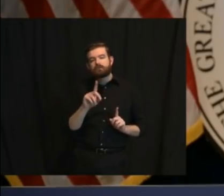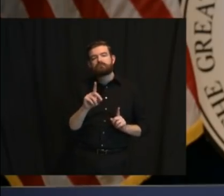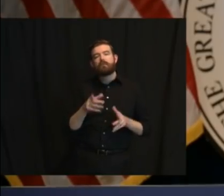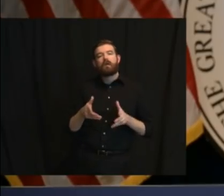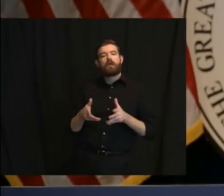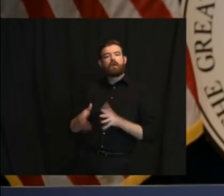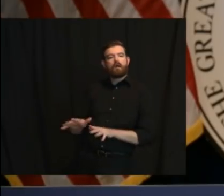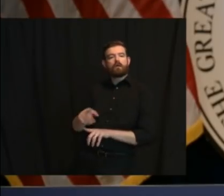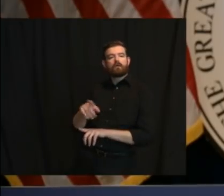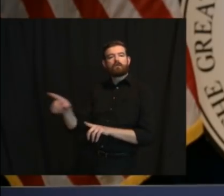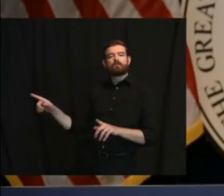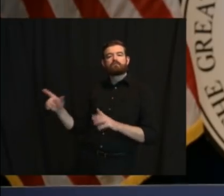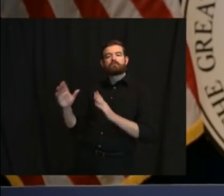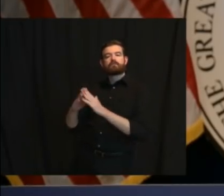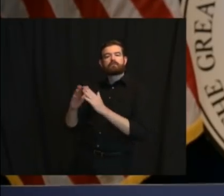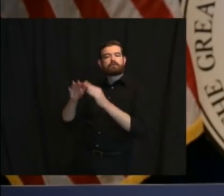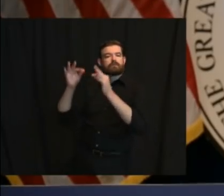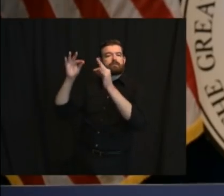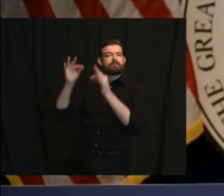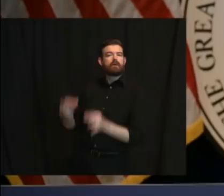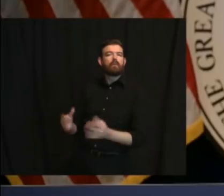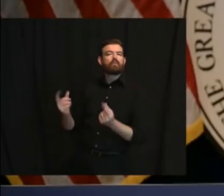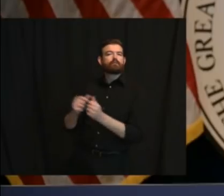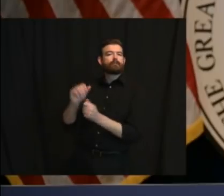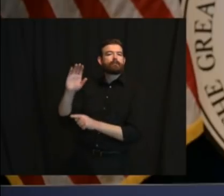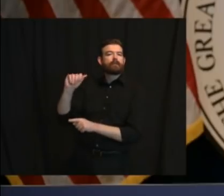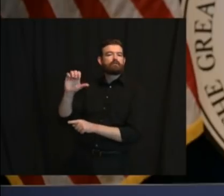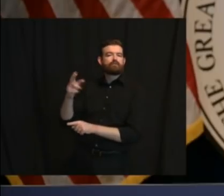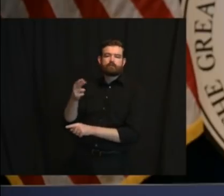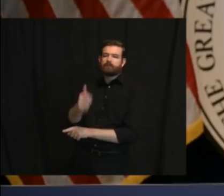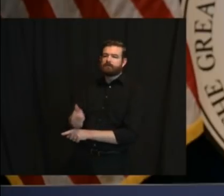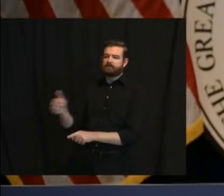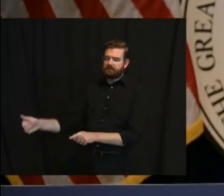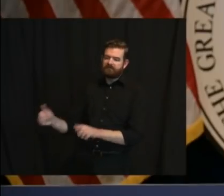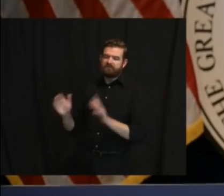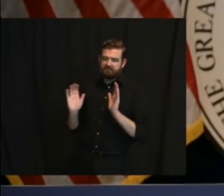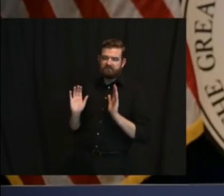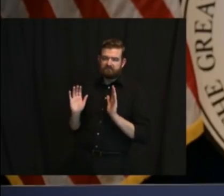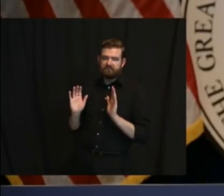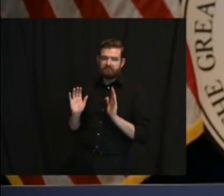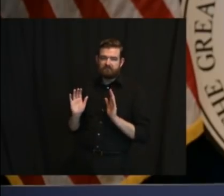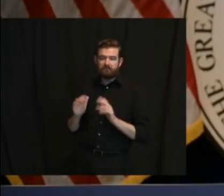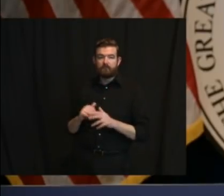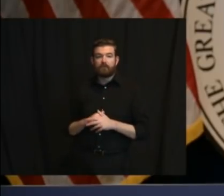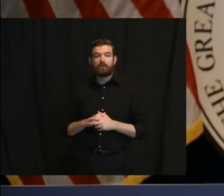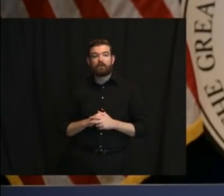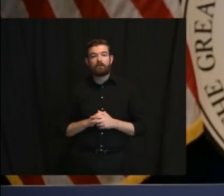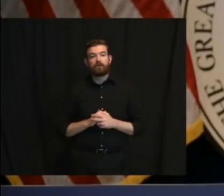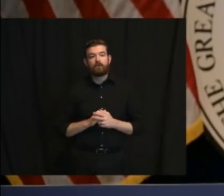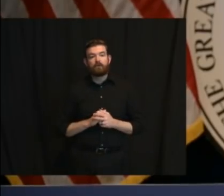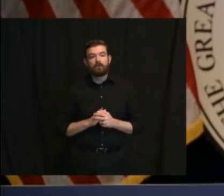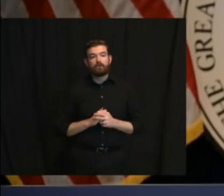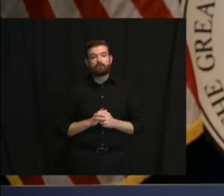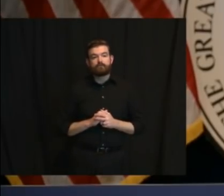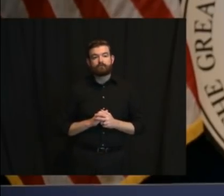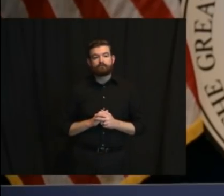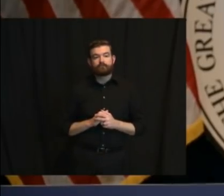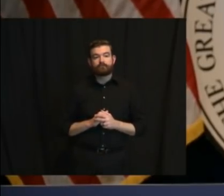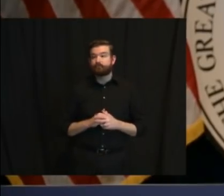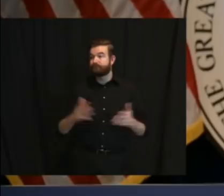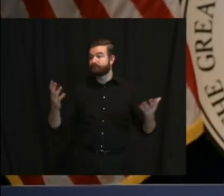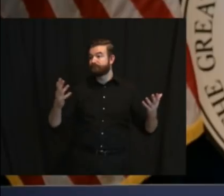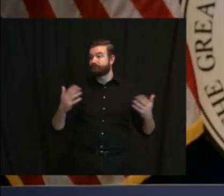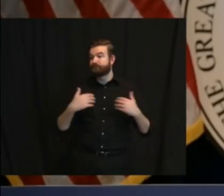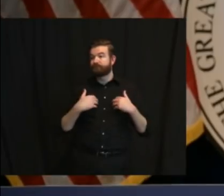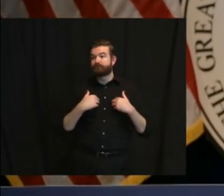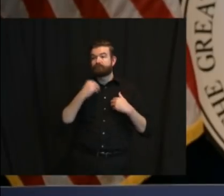Thank you. I'm masked up. This is a gift to me, a homemade mask. I've got Governor Murphy here, which is kind of cool. I want to thank